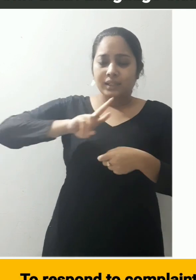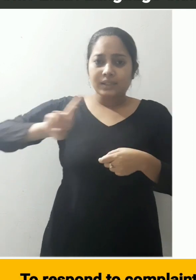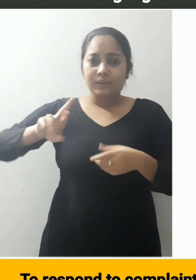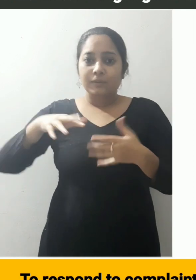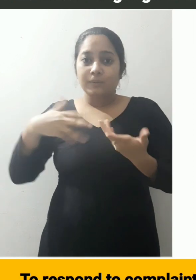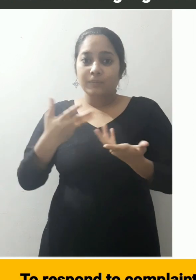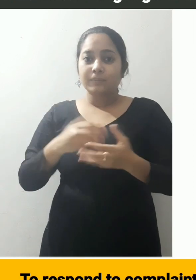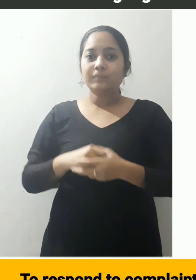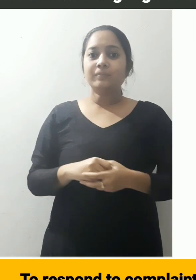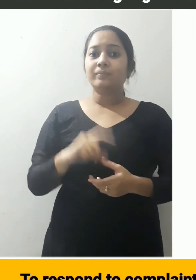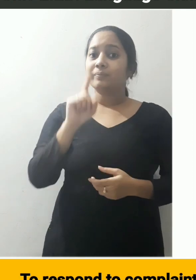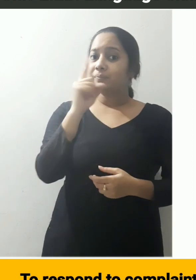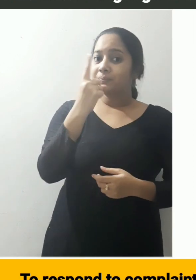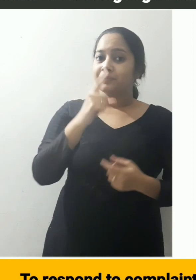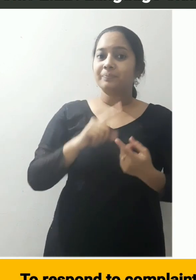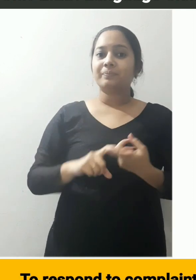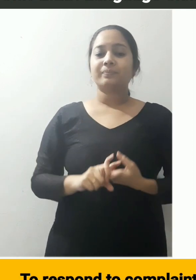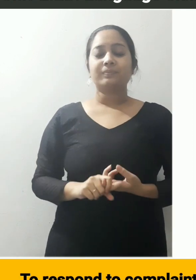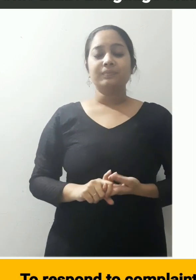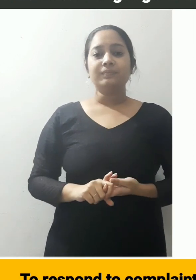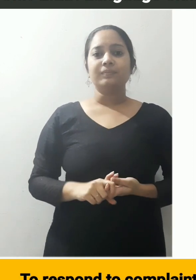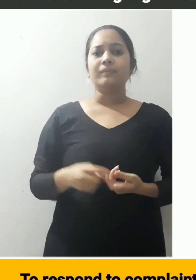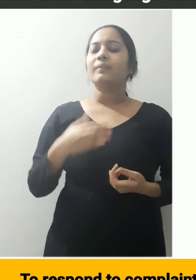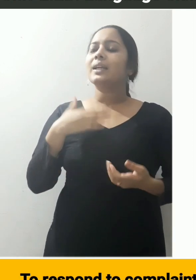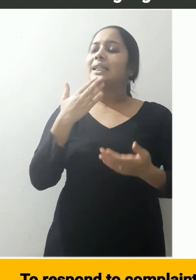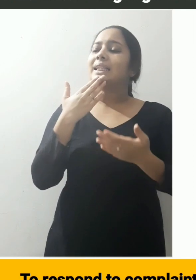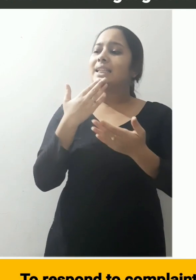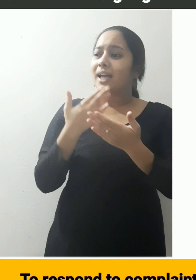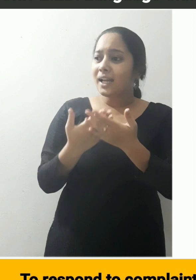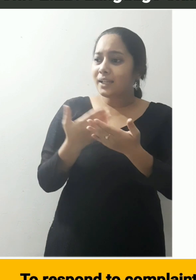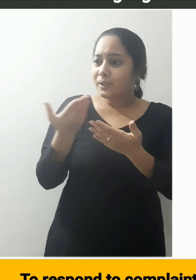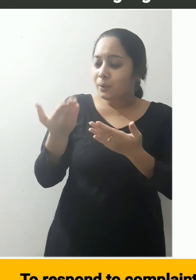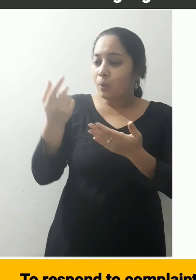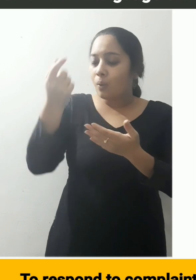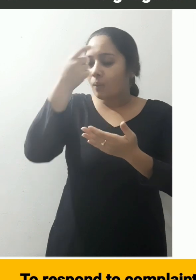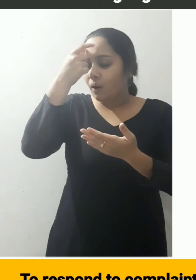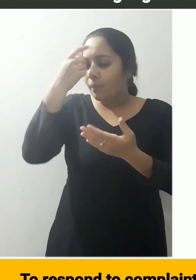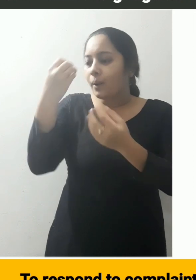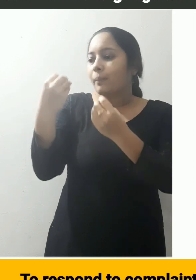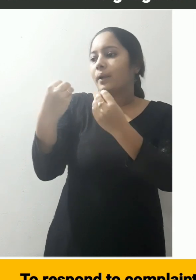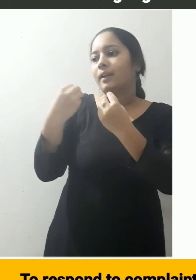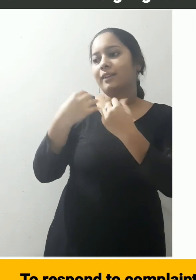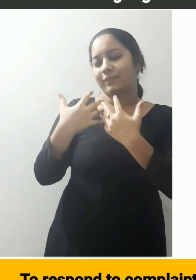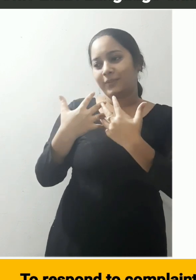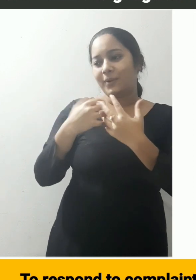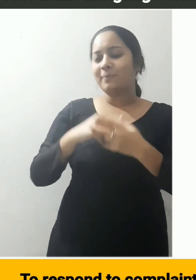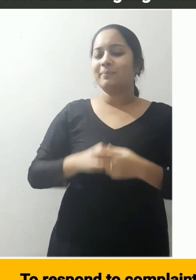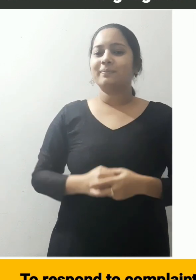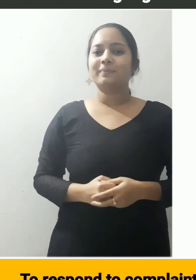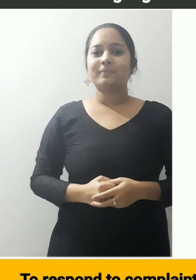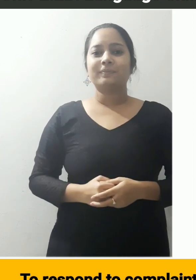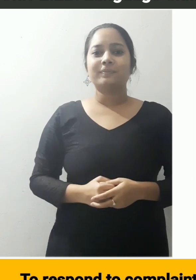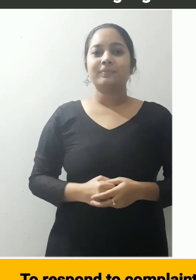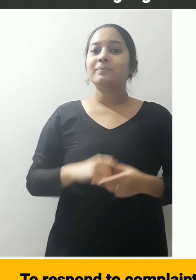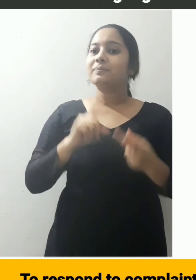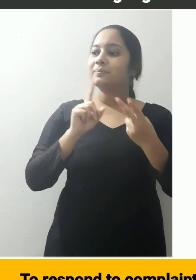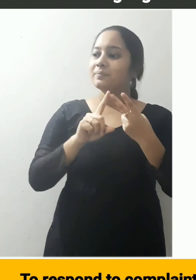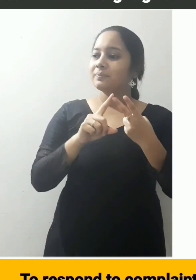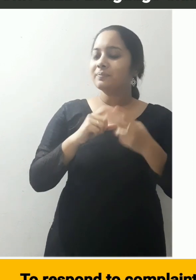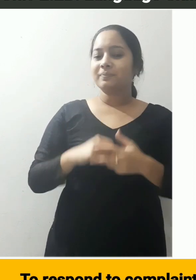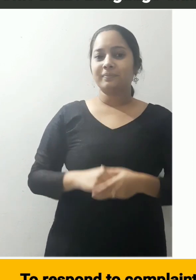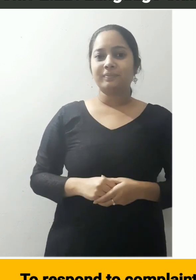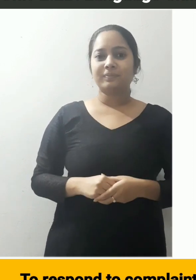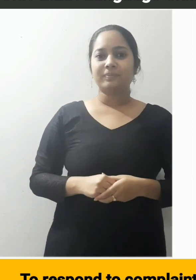customer. Number 1, thank you for bringing this issue to our attention. Number